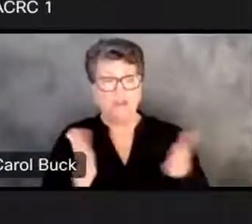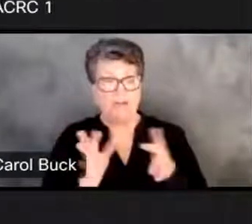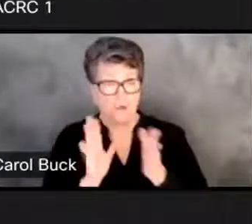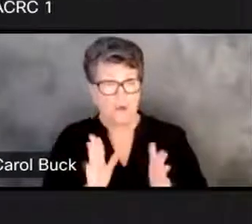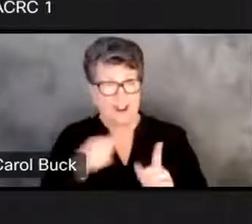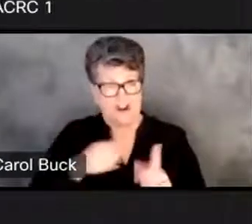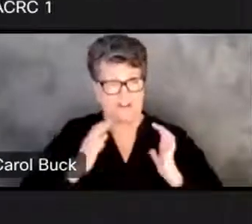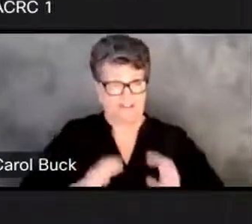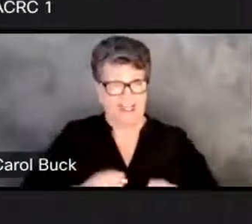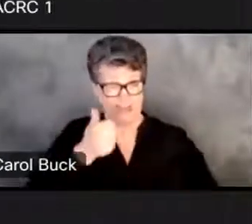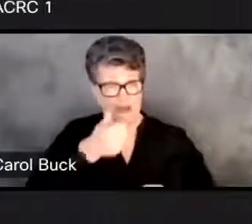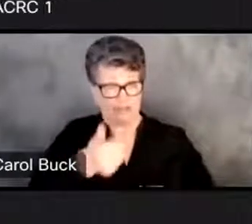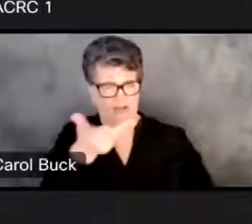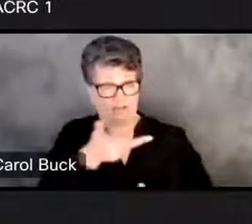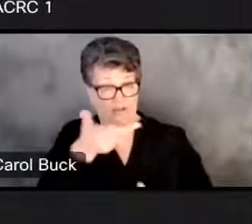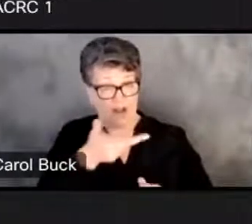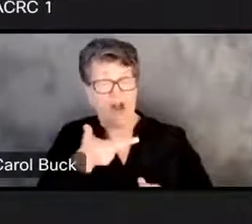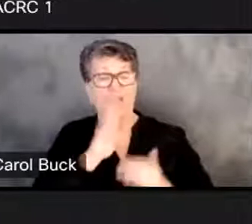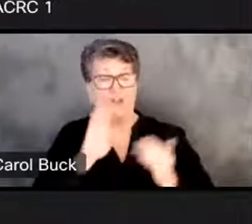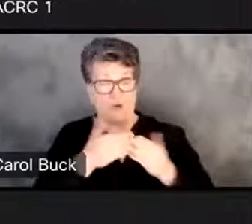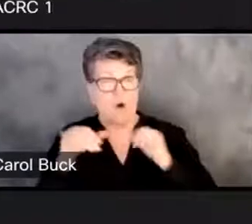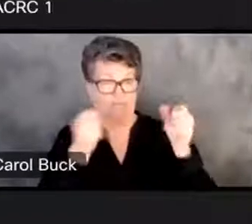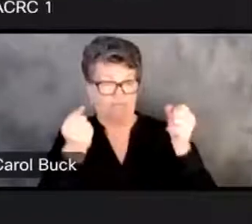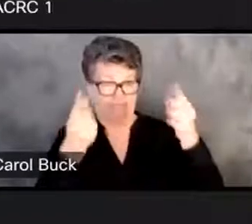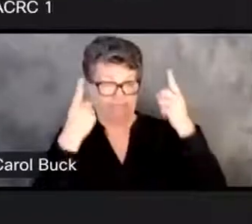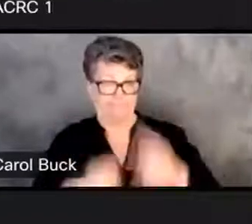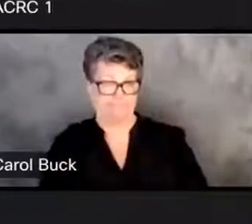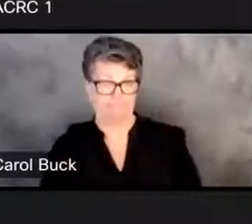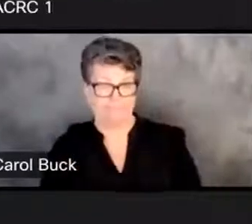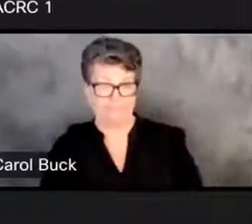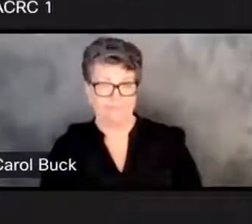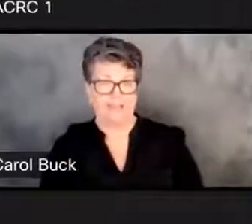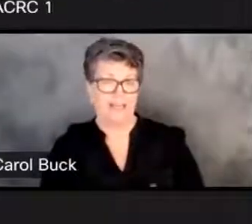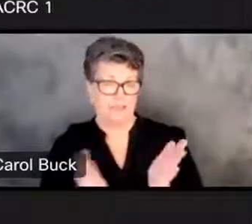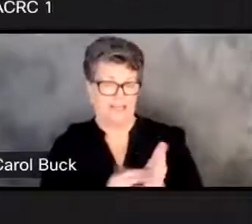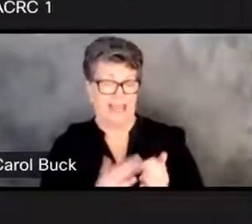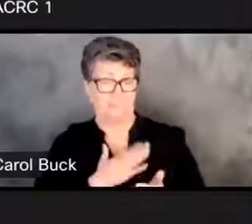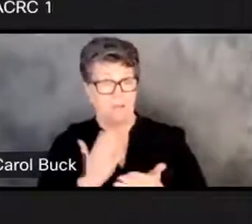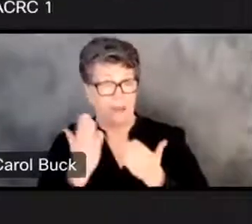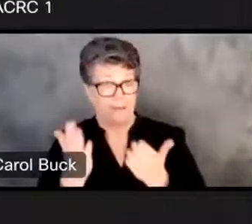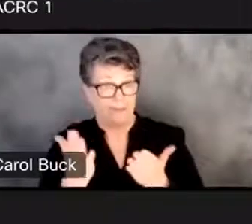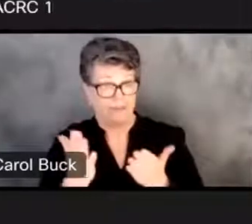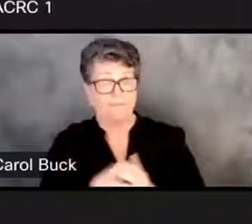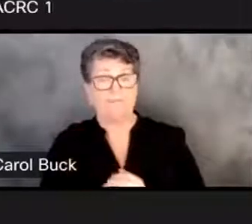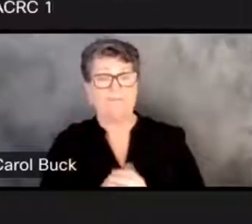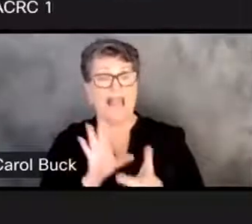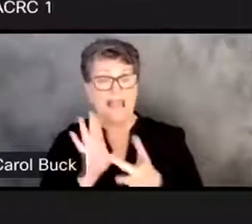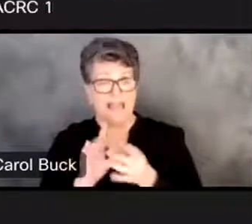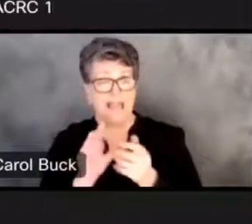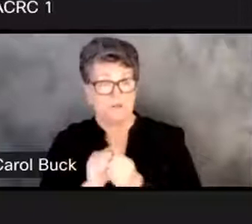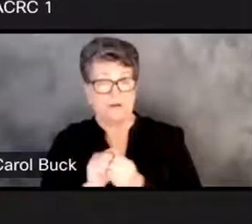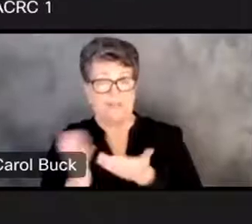the client, and you as the service provider are all on the same page. So again, my recommendation would be connect with those